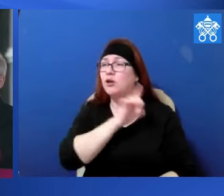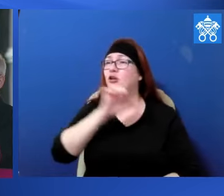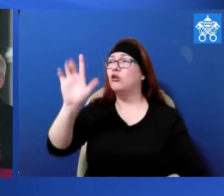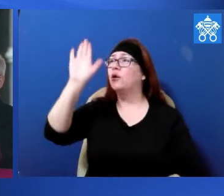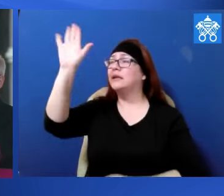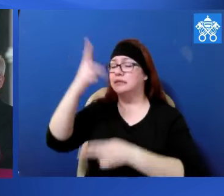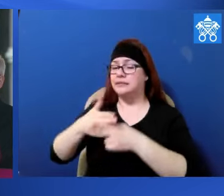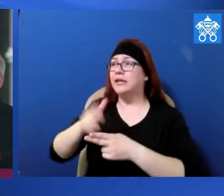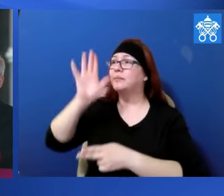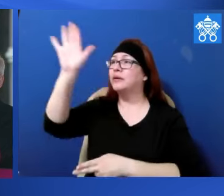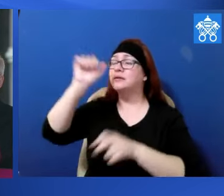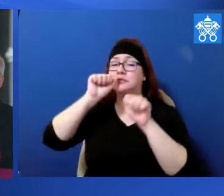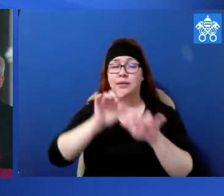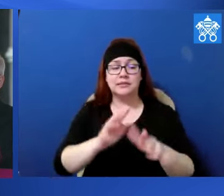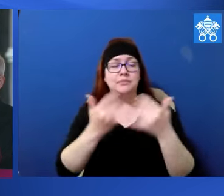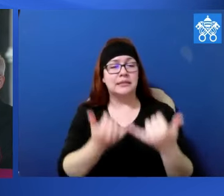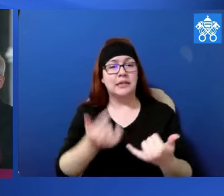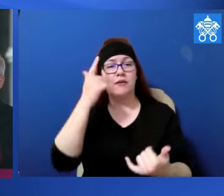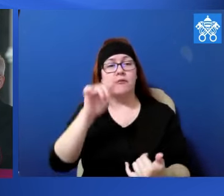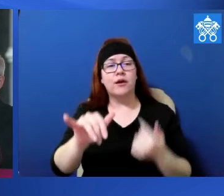Sit nomen Domini benedictum.